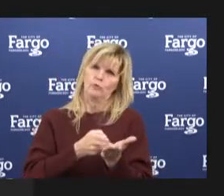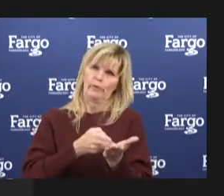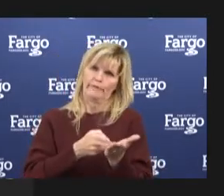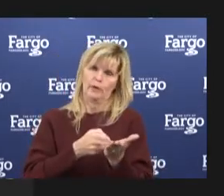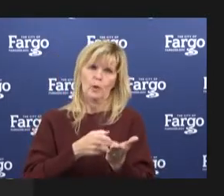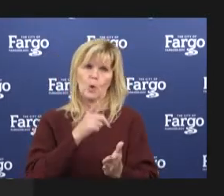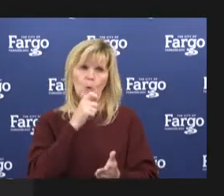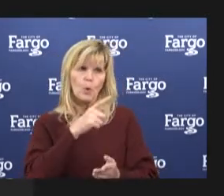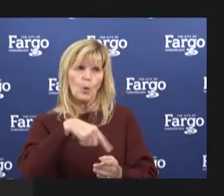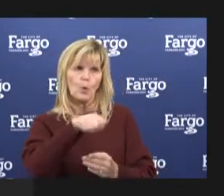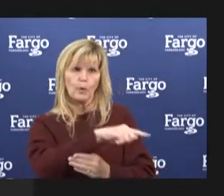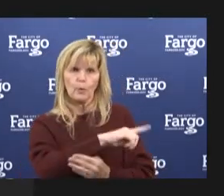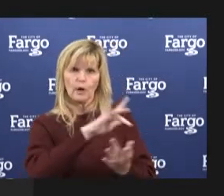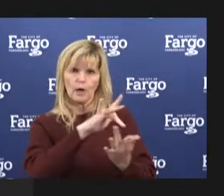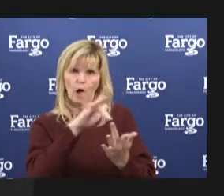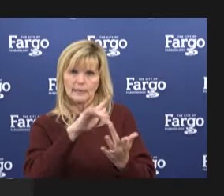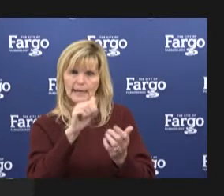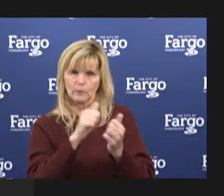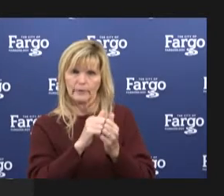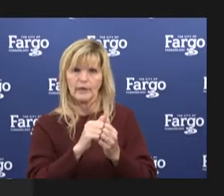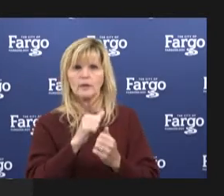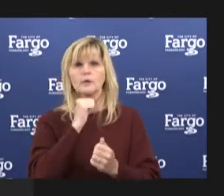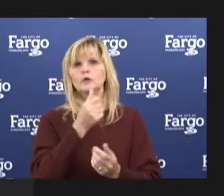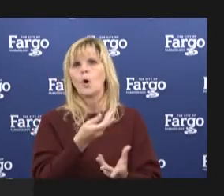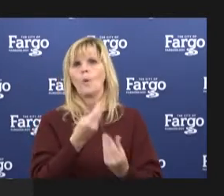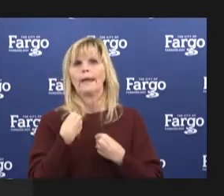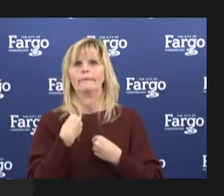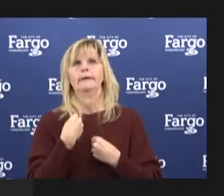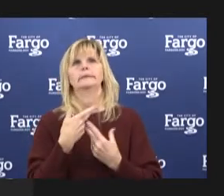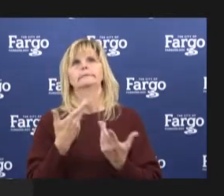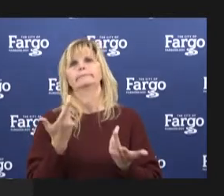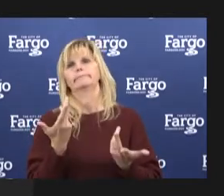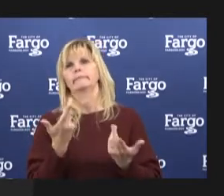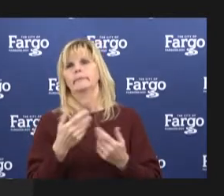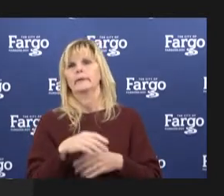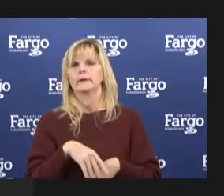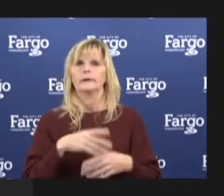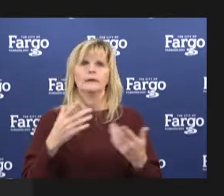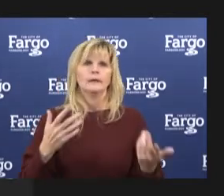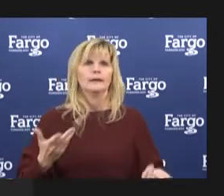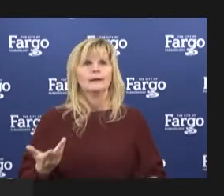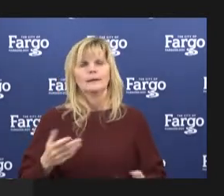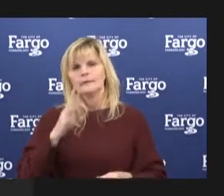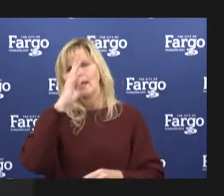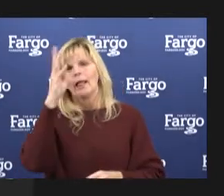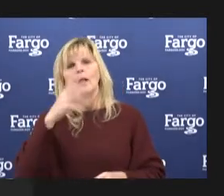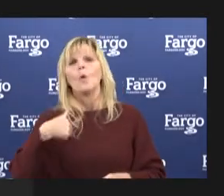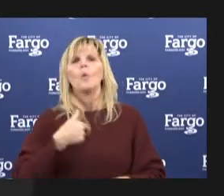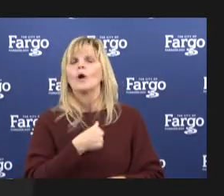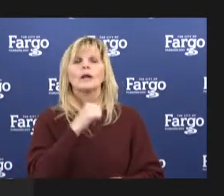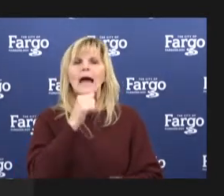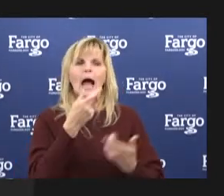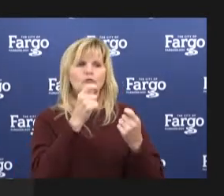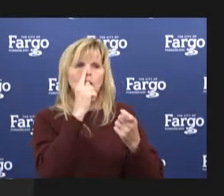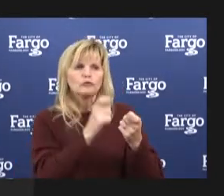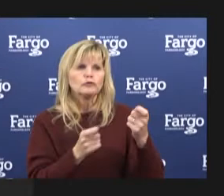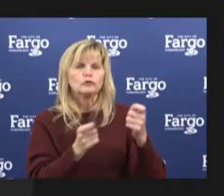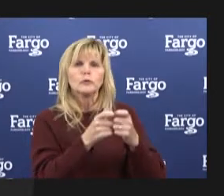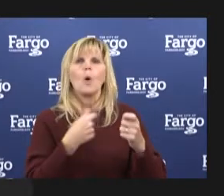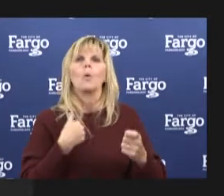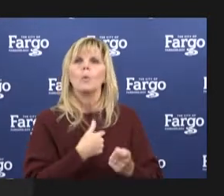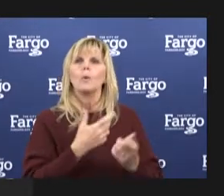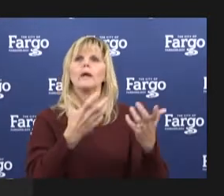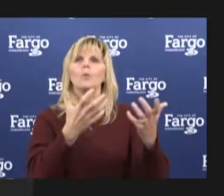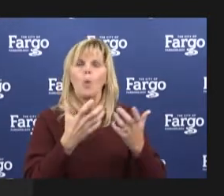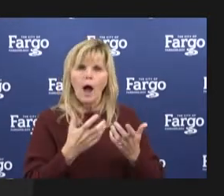been around. Don't give us, we aren't, like I said, again, we're not out to get you. We just want